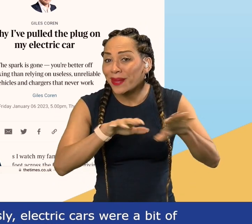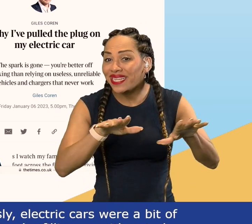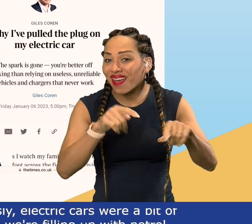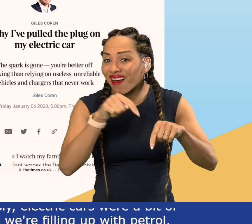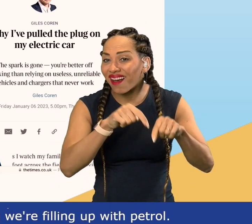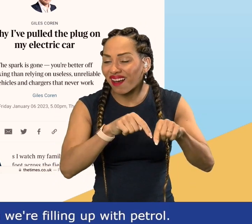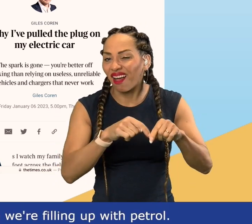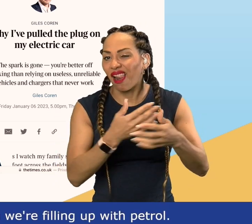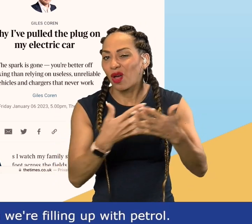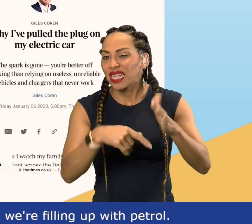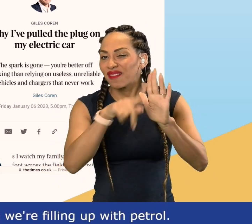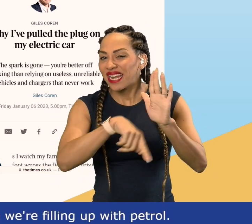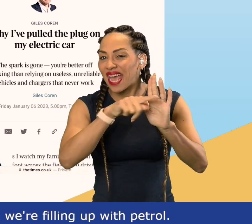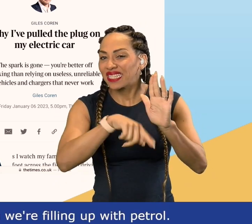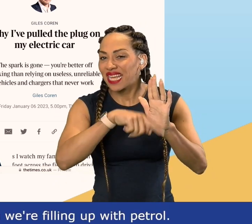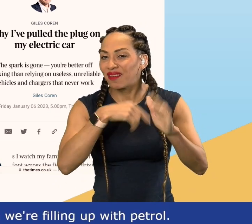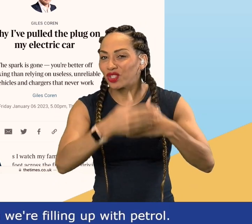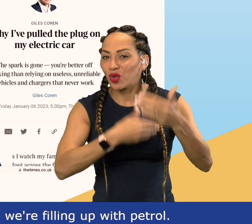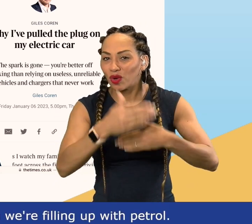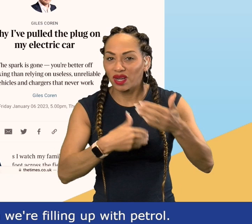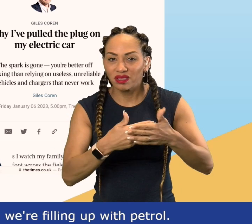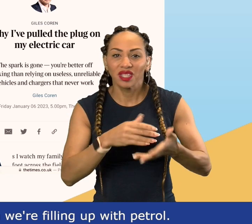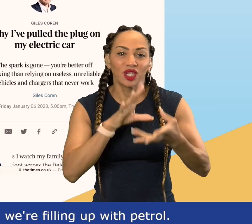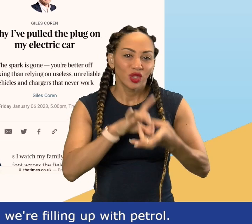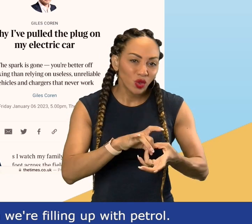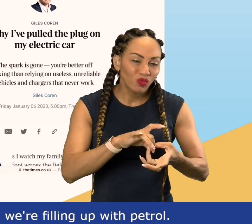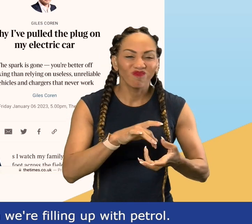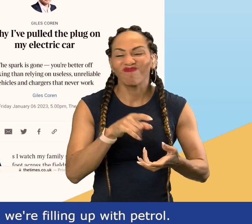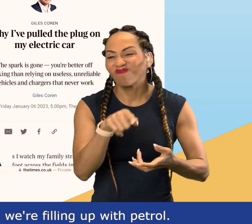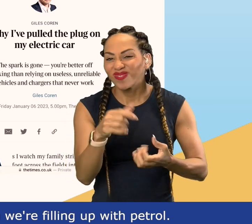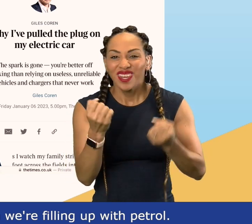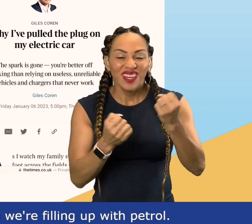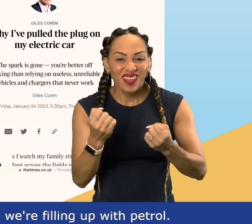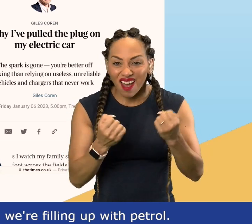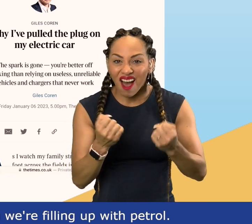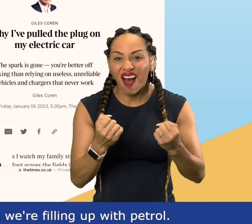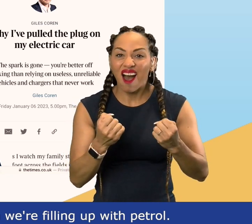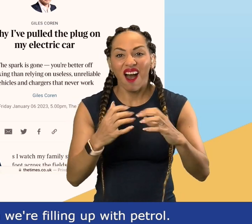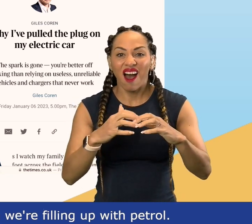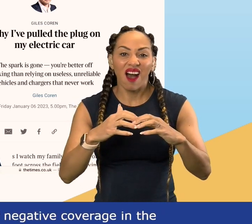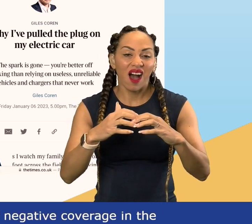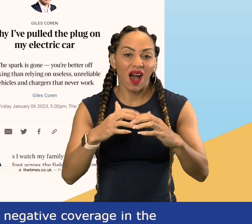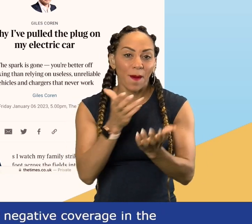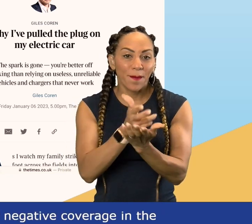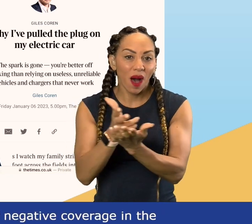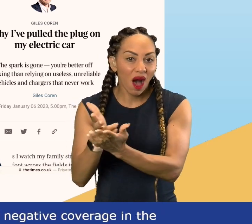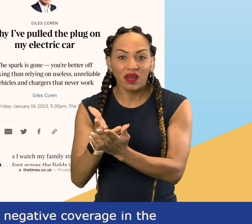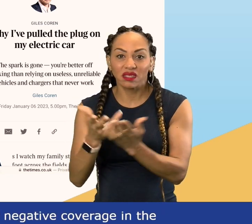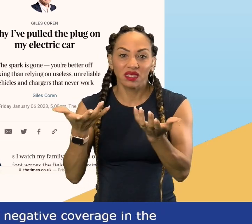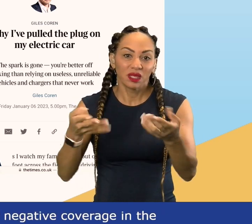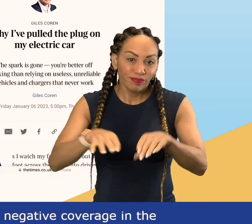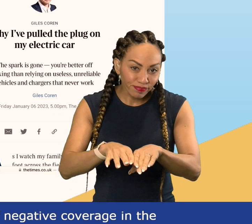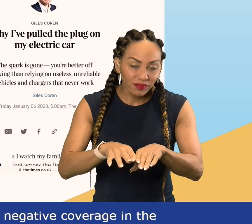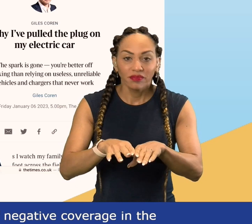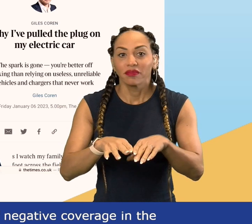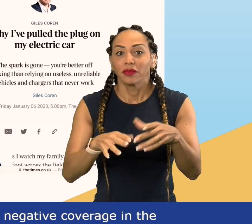about this. I think potentially we've all seen these stories about talking about car parks collapsing, roads being torn up, all that sort of thing, and cars